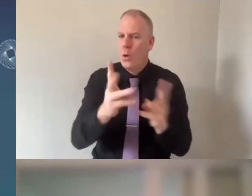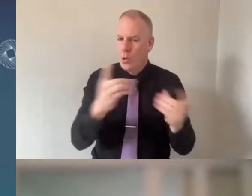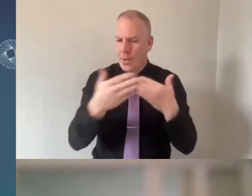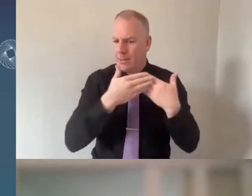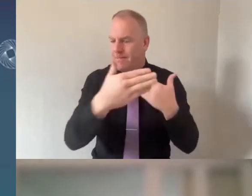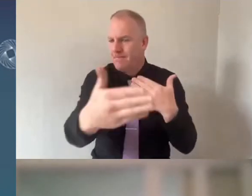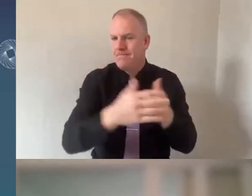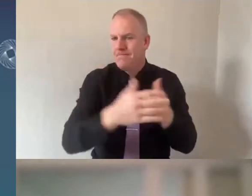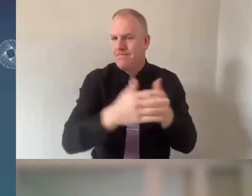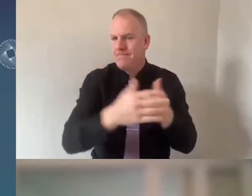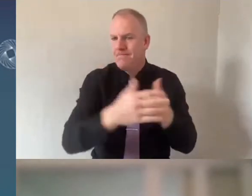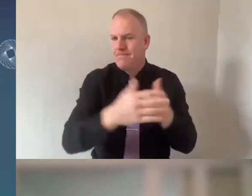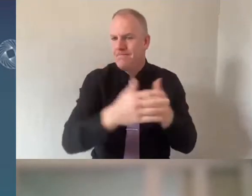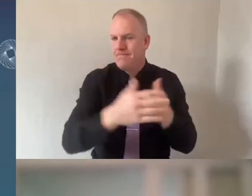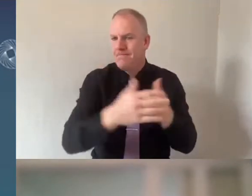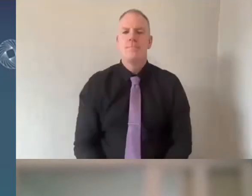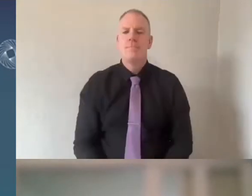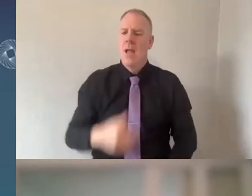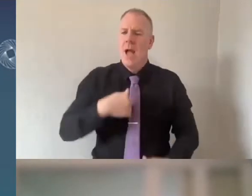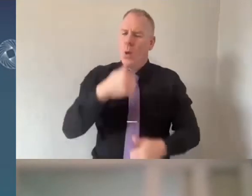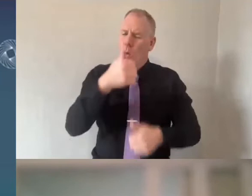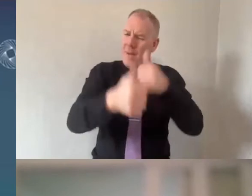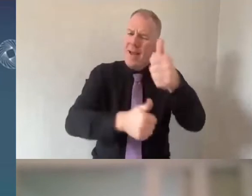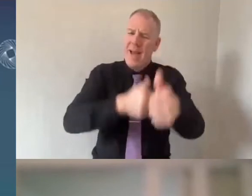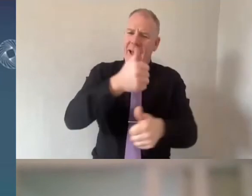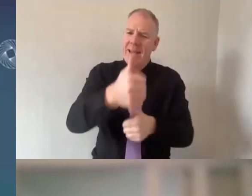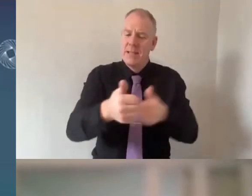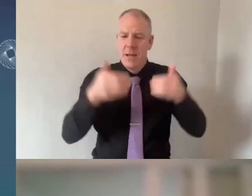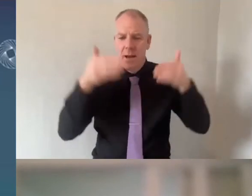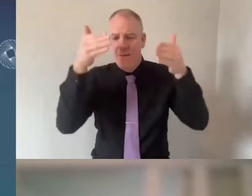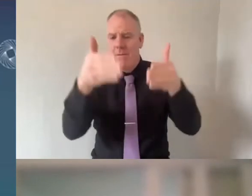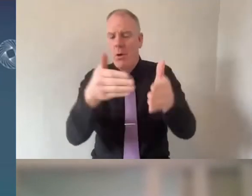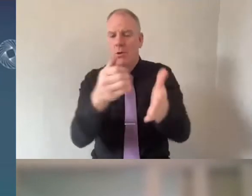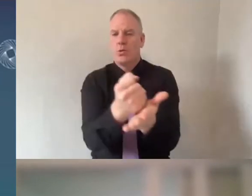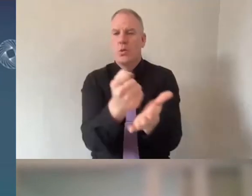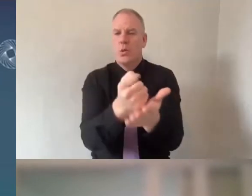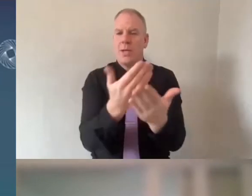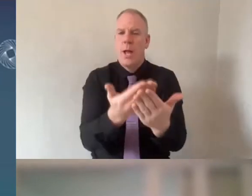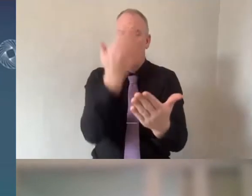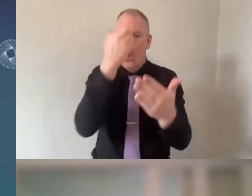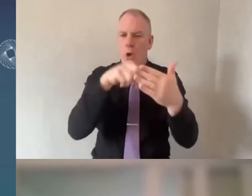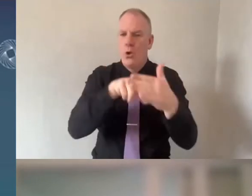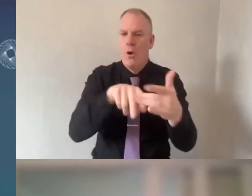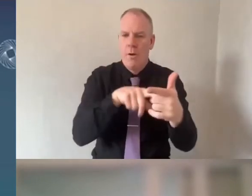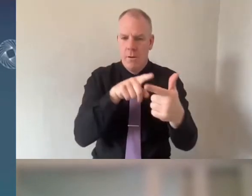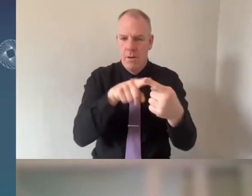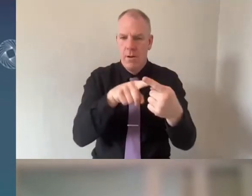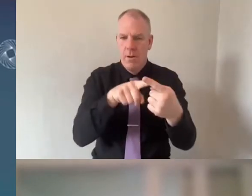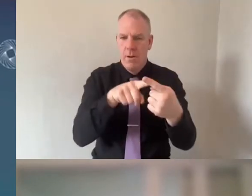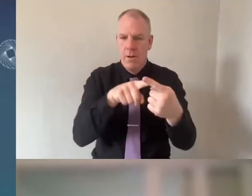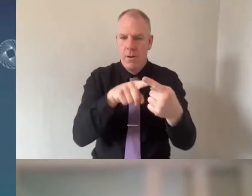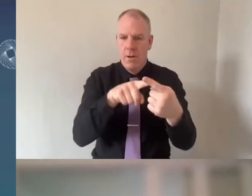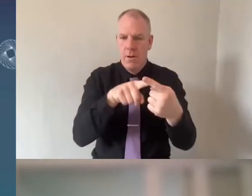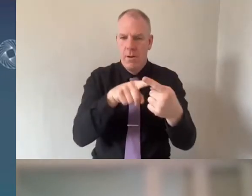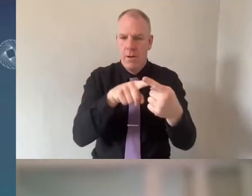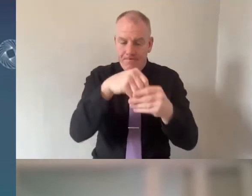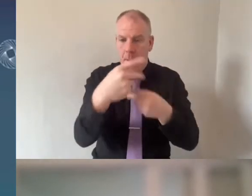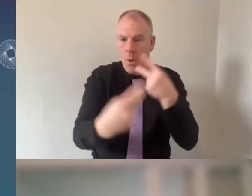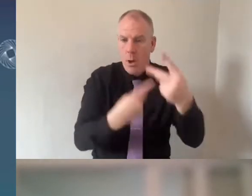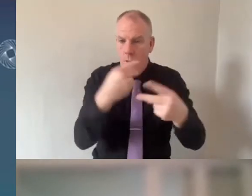But I commend you on your focus on learners, on your commitment to engagement and